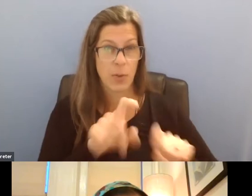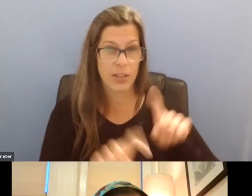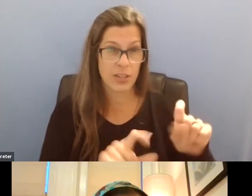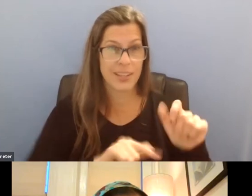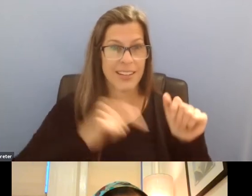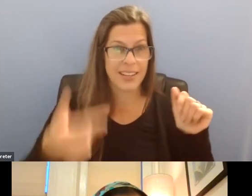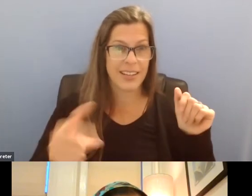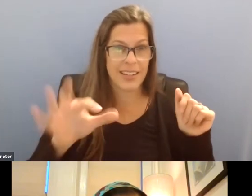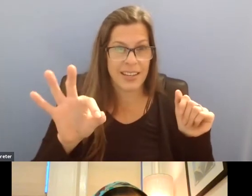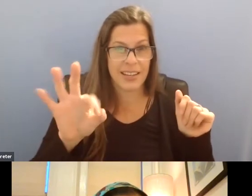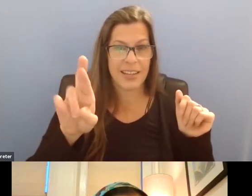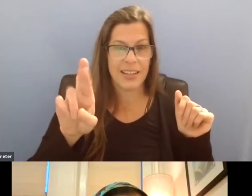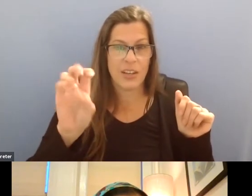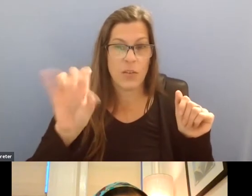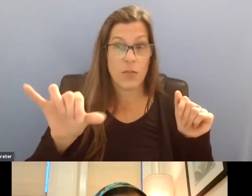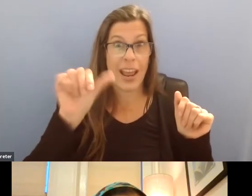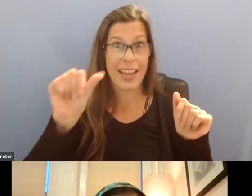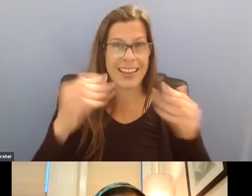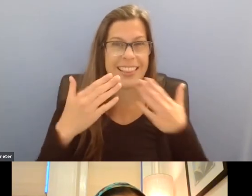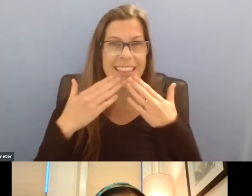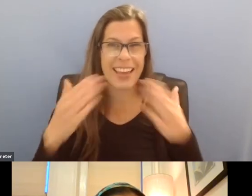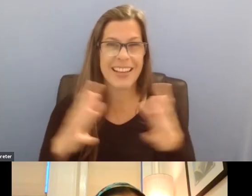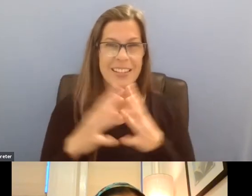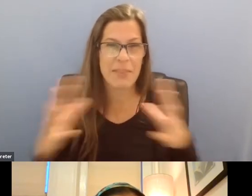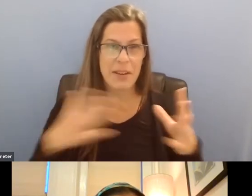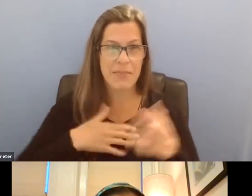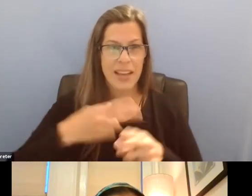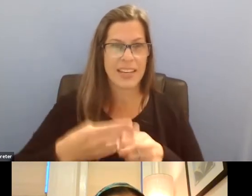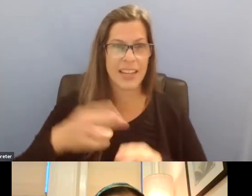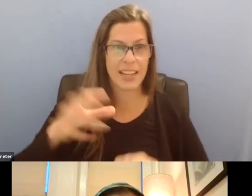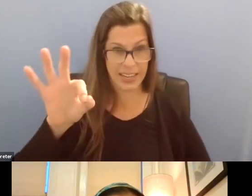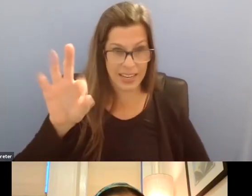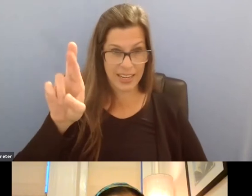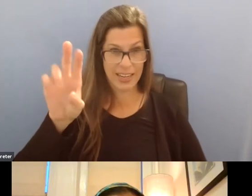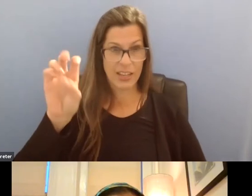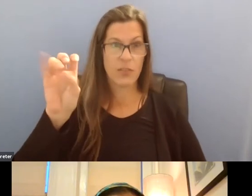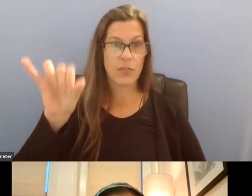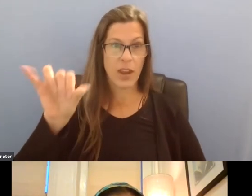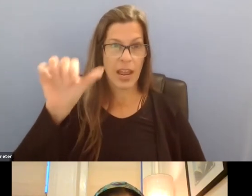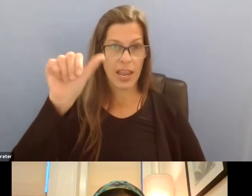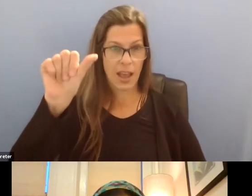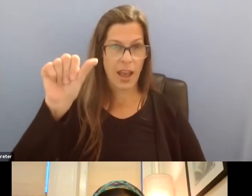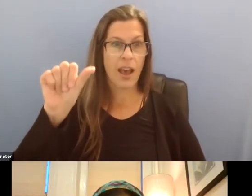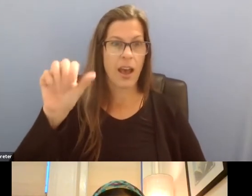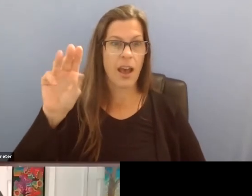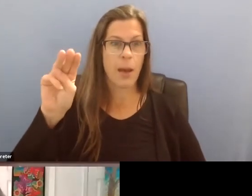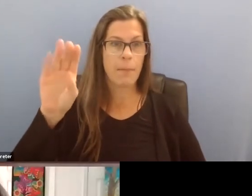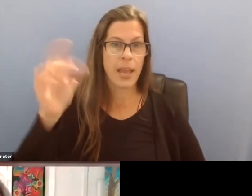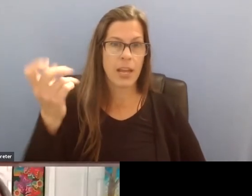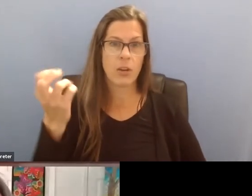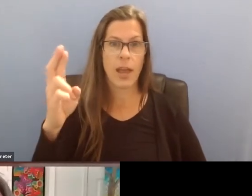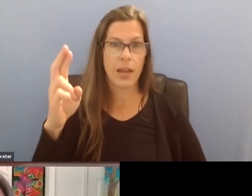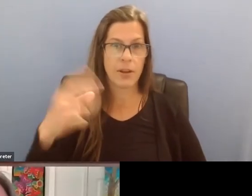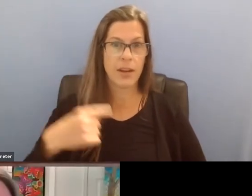you. Thanks so much, Namal. Hi, everyone. My name is Freya McGregor. My pronouns are she, her, hers, and as Namal said, I'm the